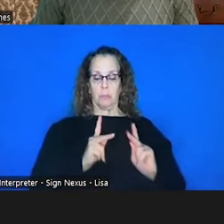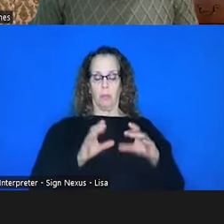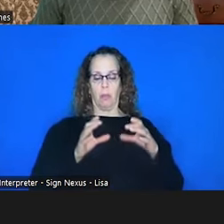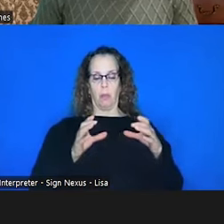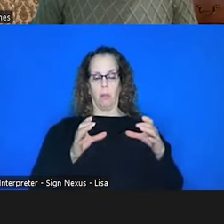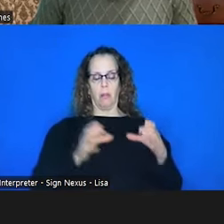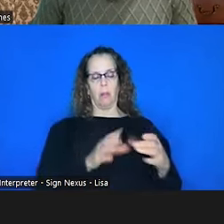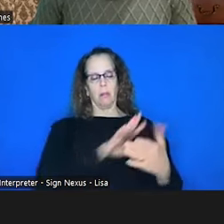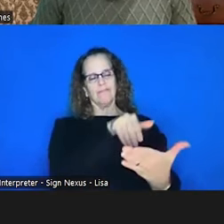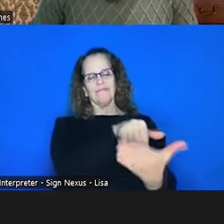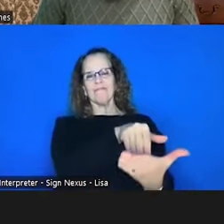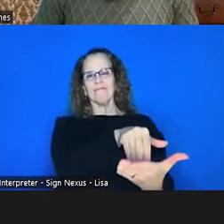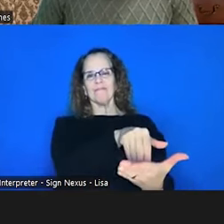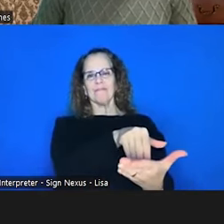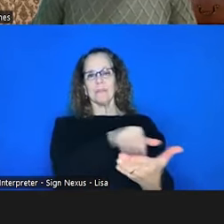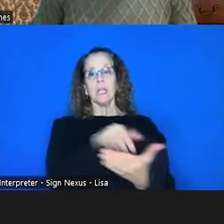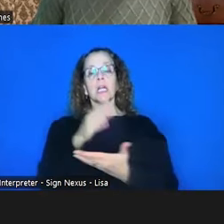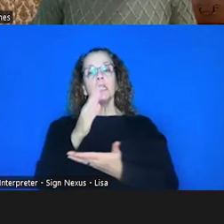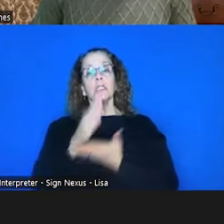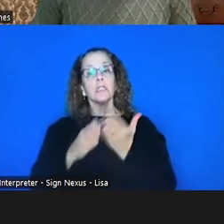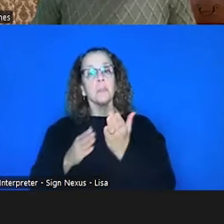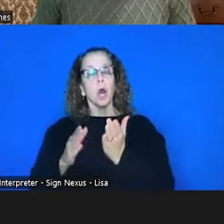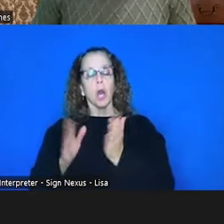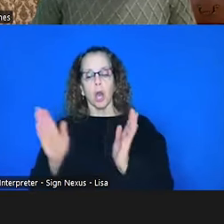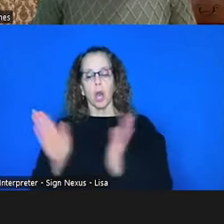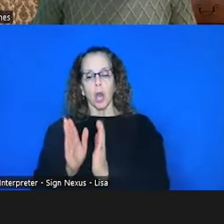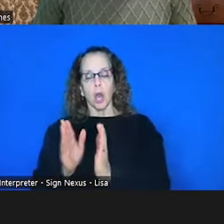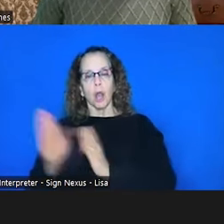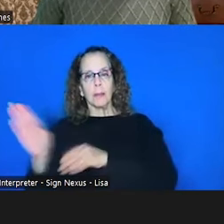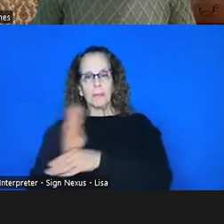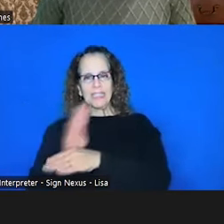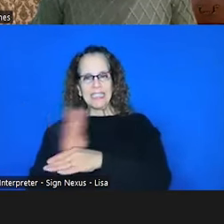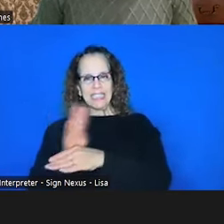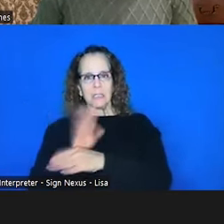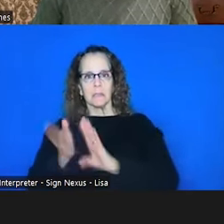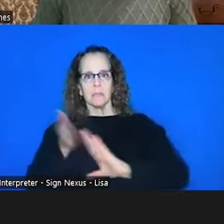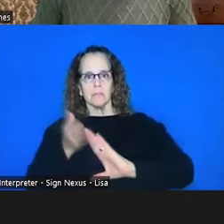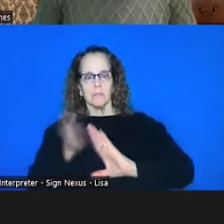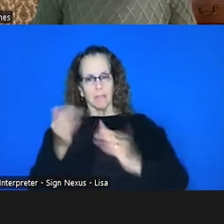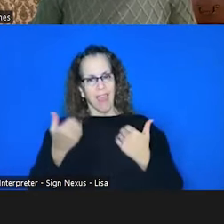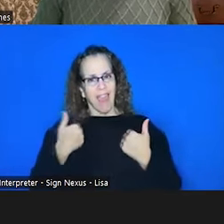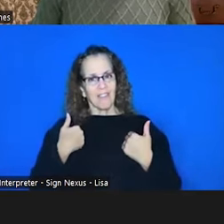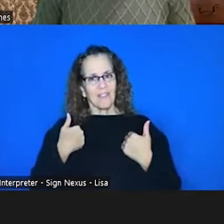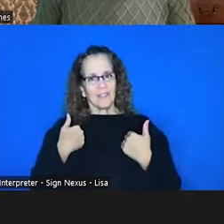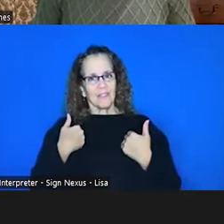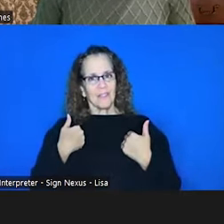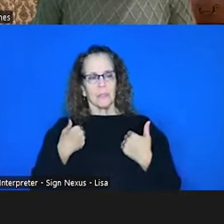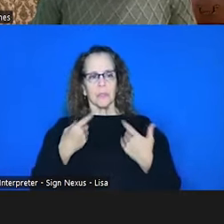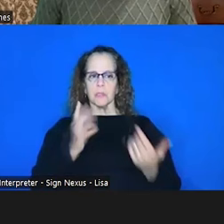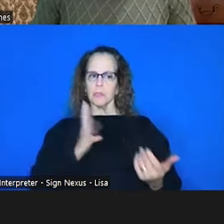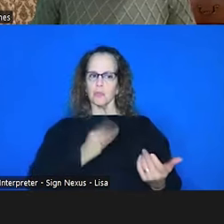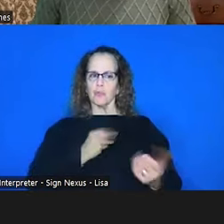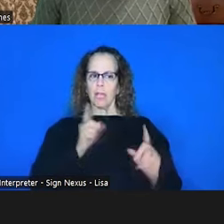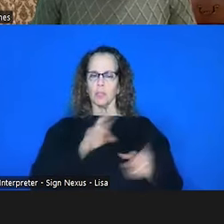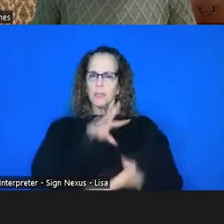into some of the small business incubators that the city has and the grant making that the city does. So there are lots